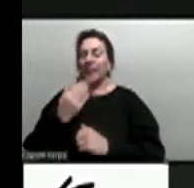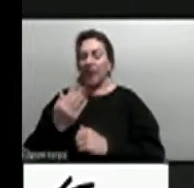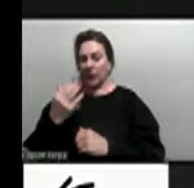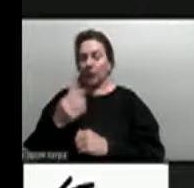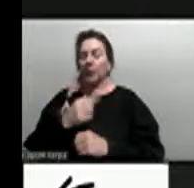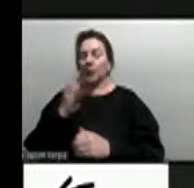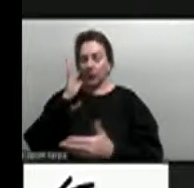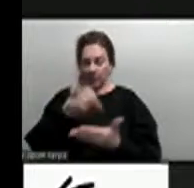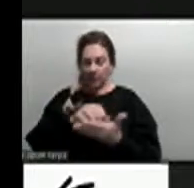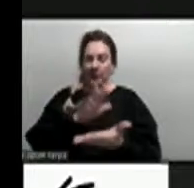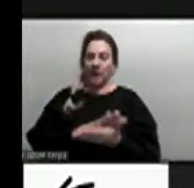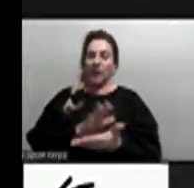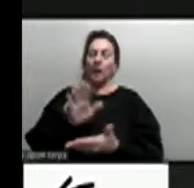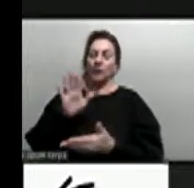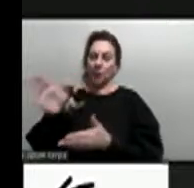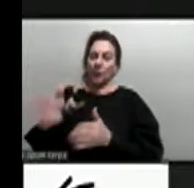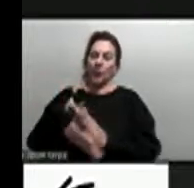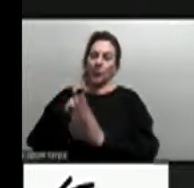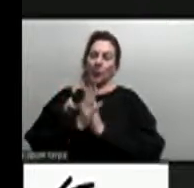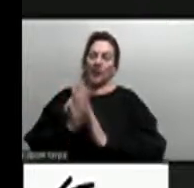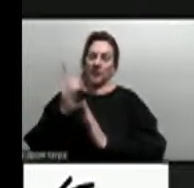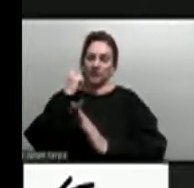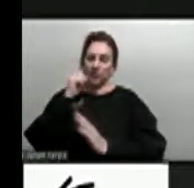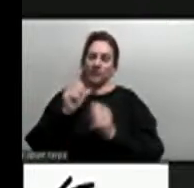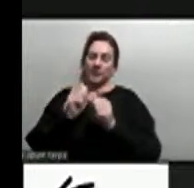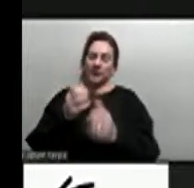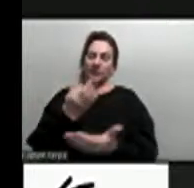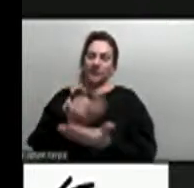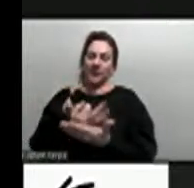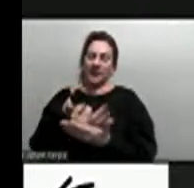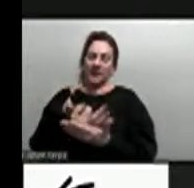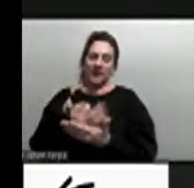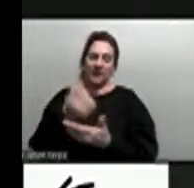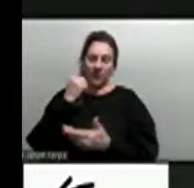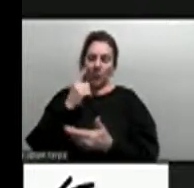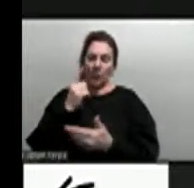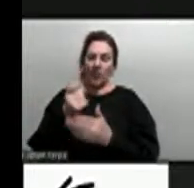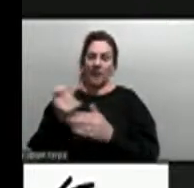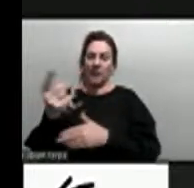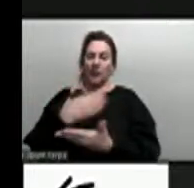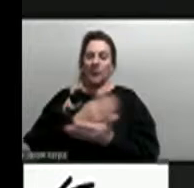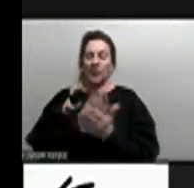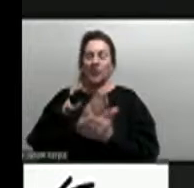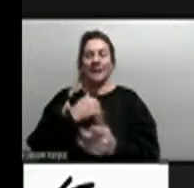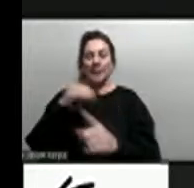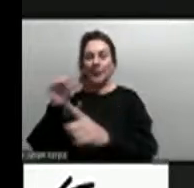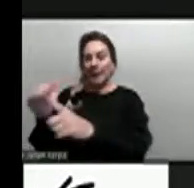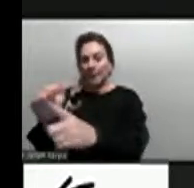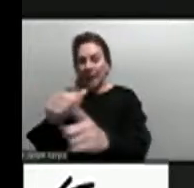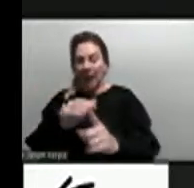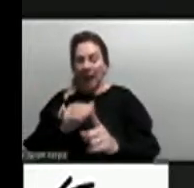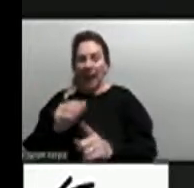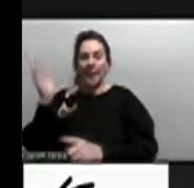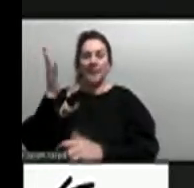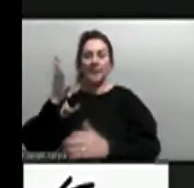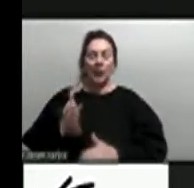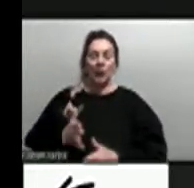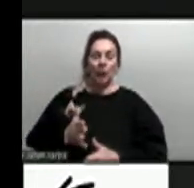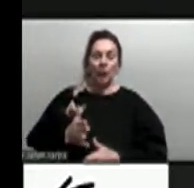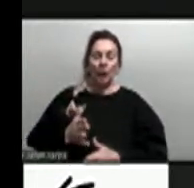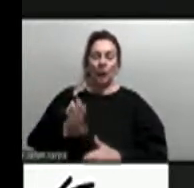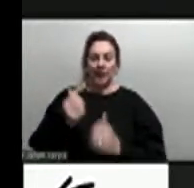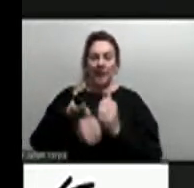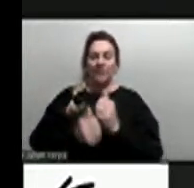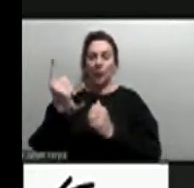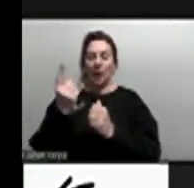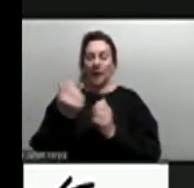cultural programs that are out there in the budget. I'd just like to remind the speakers and viewers that, again,